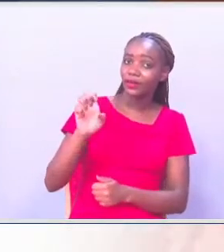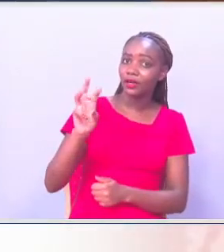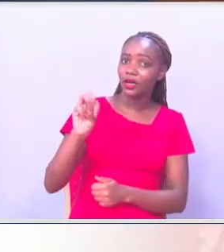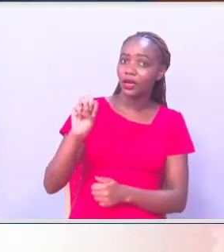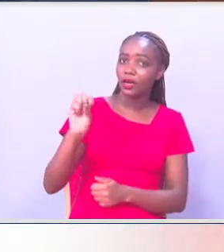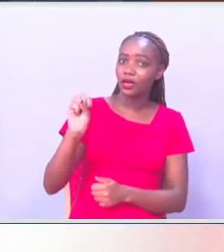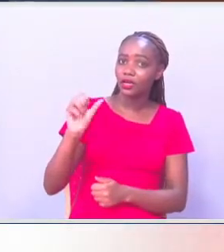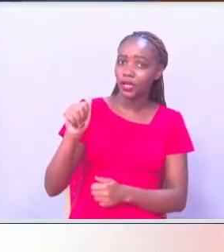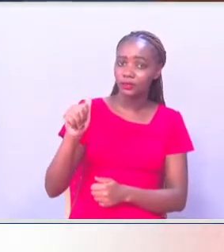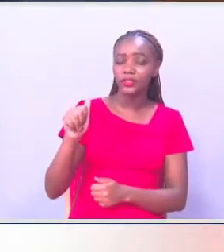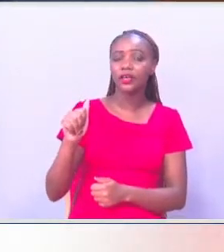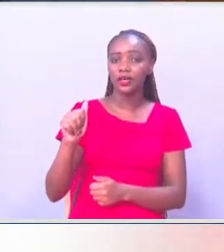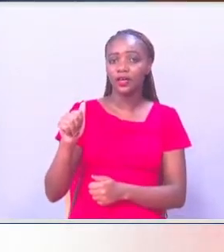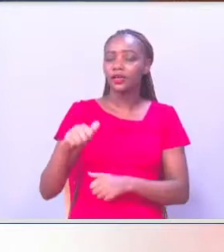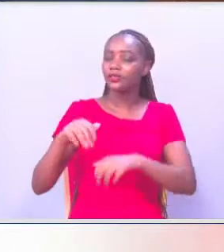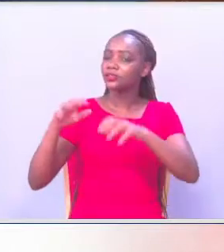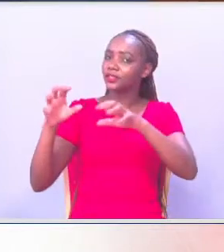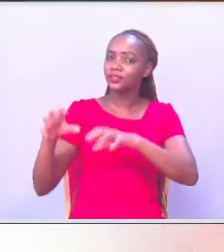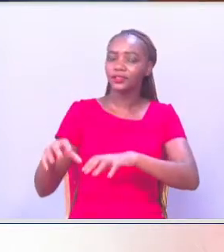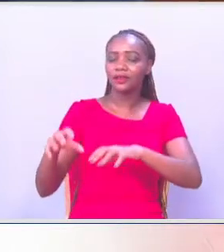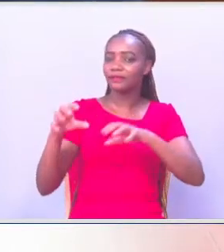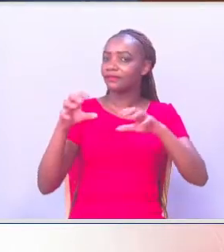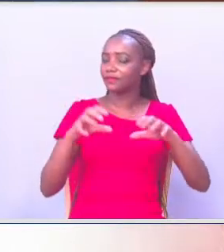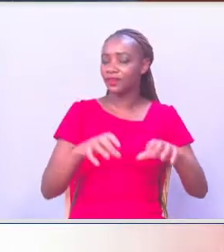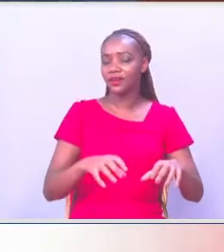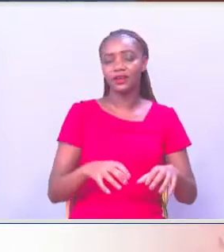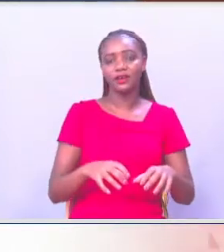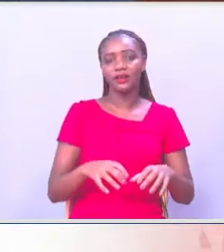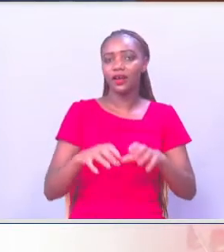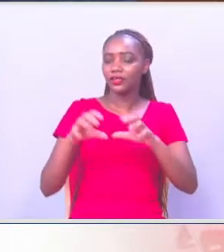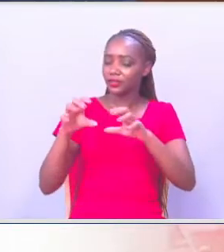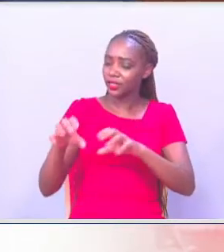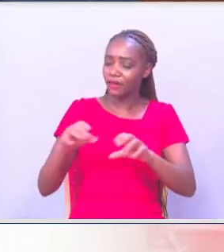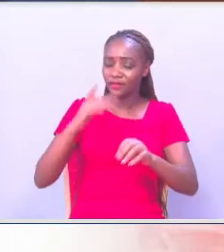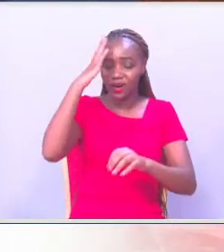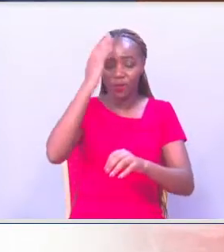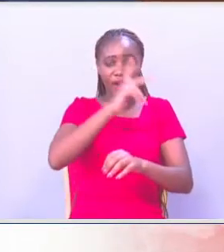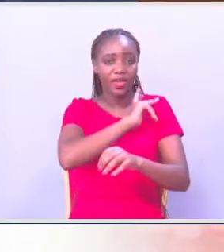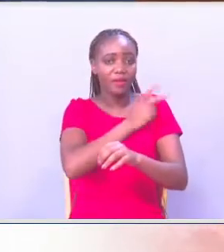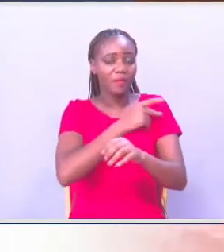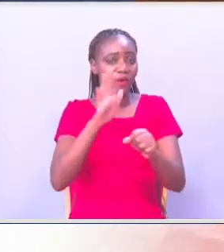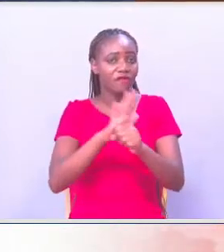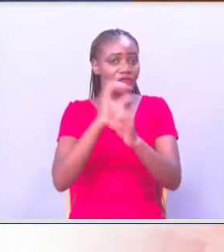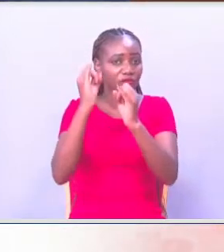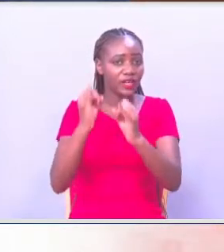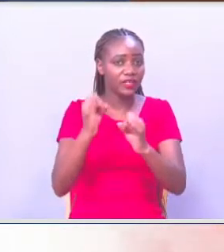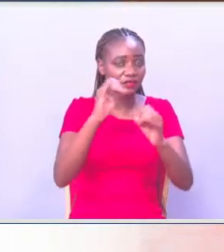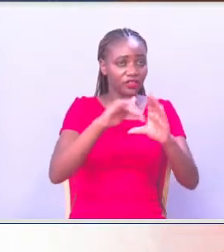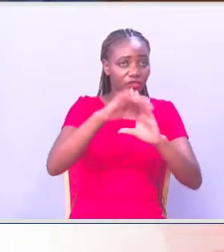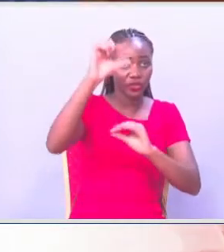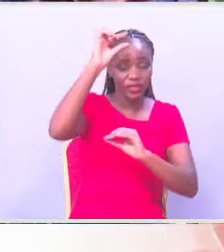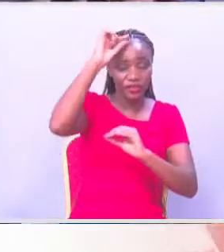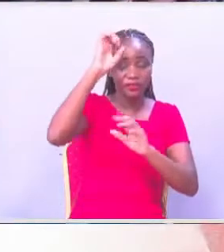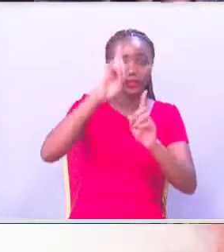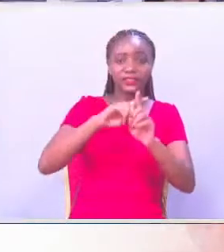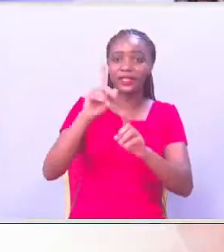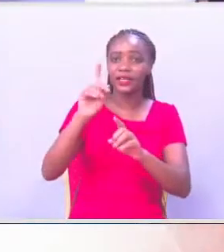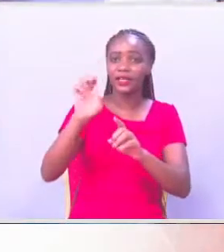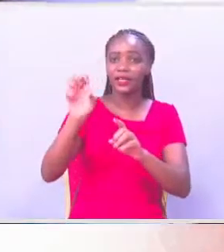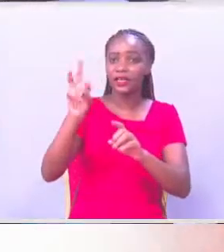are being sacrificed at the altar of protection of powerful individuals within government and within KEMSA for